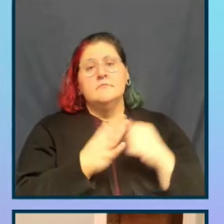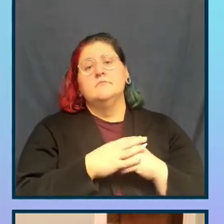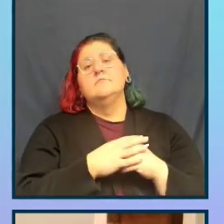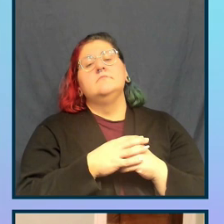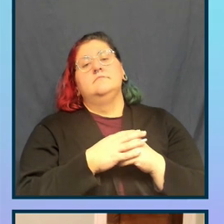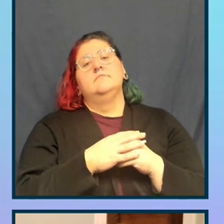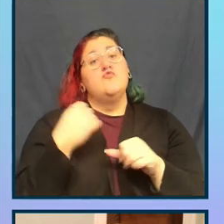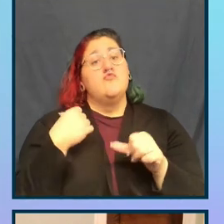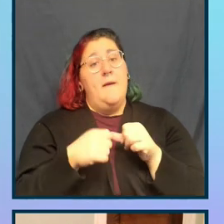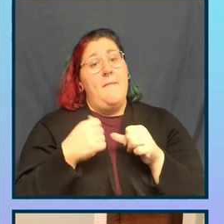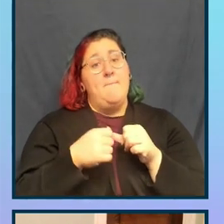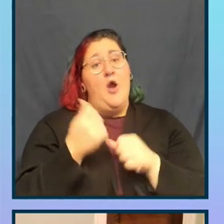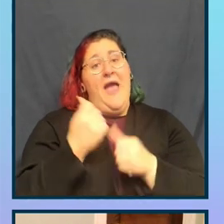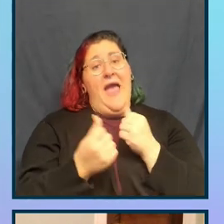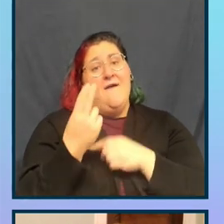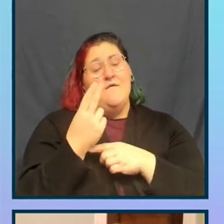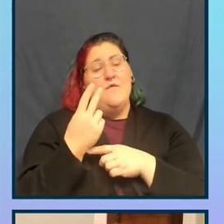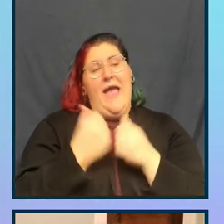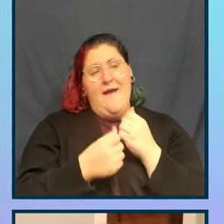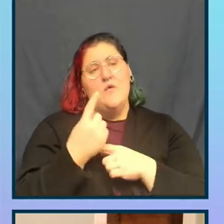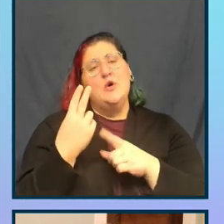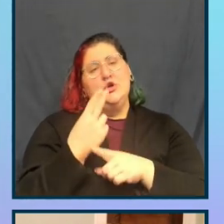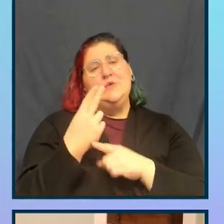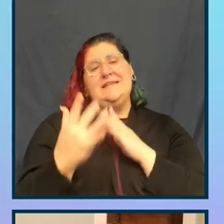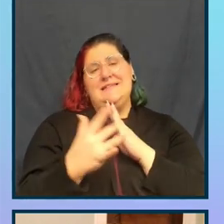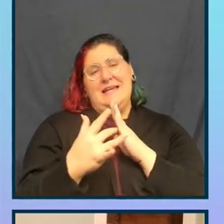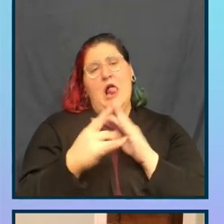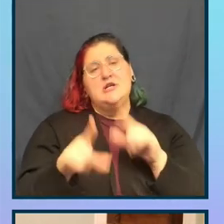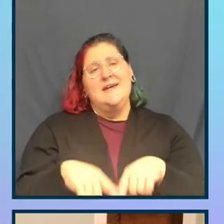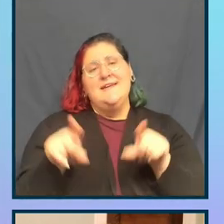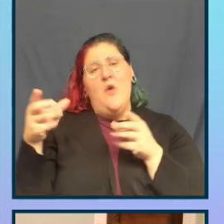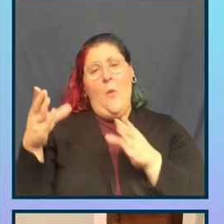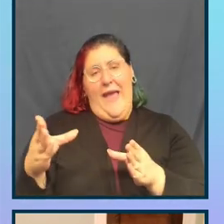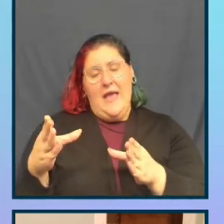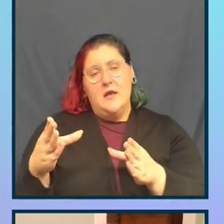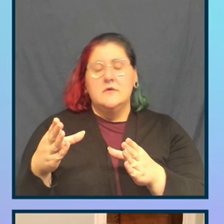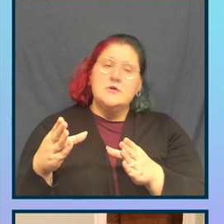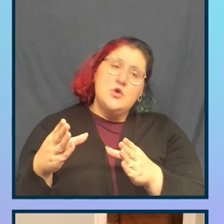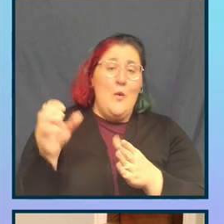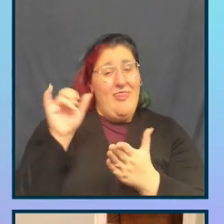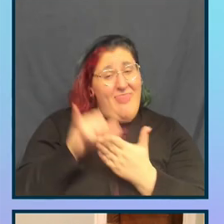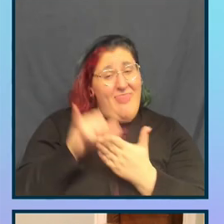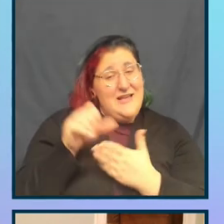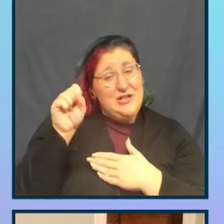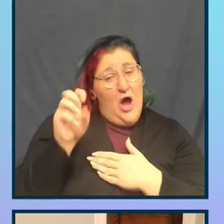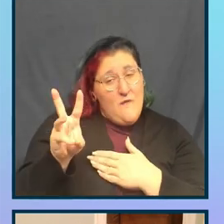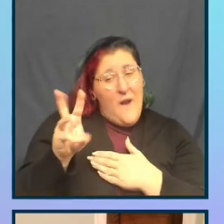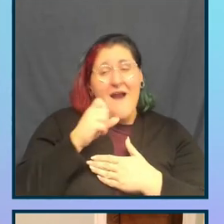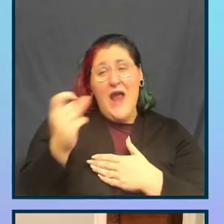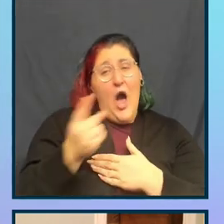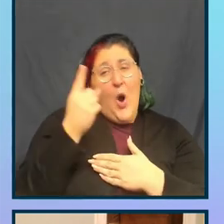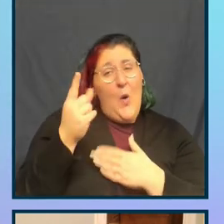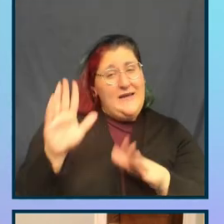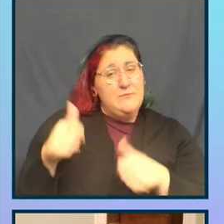Remember that everyone uses technology differently, so user agents do not always provide a visual interface. User agents need